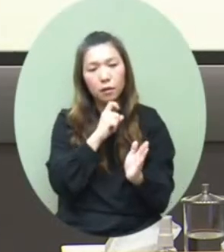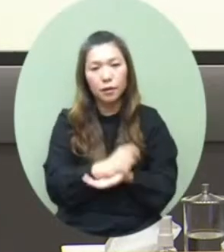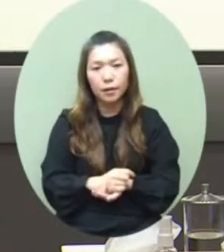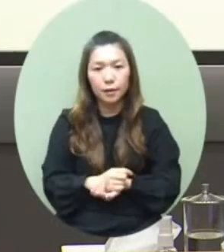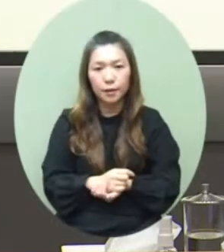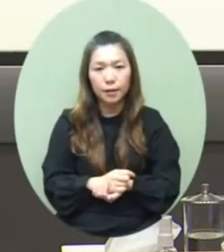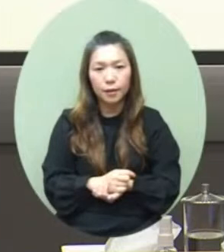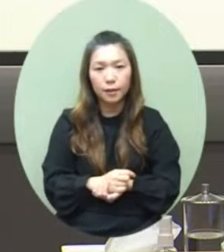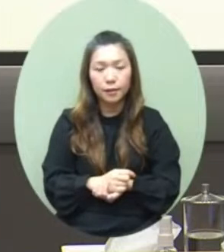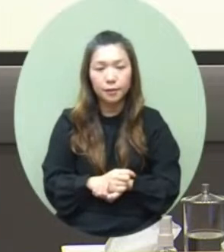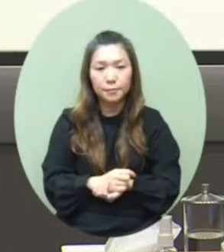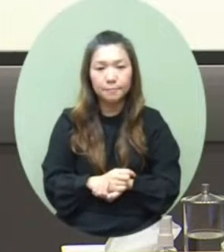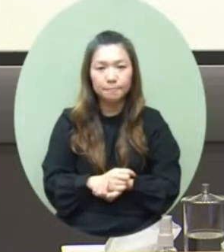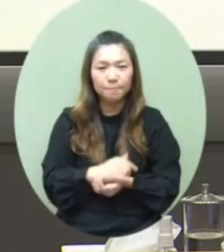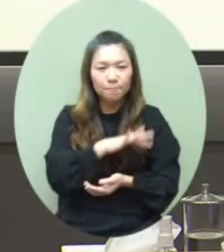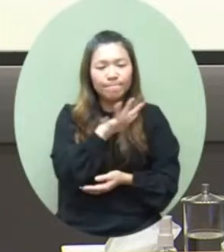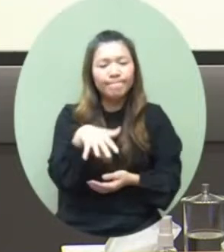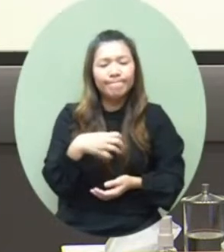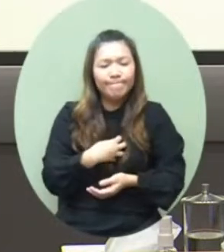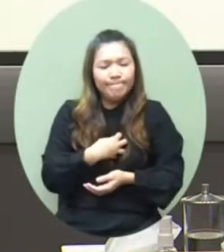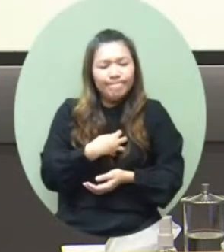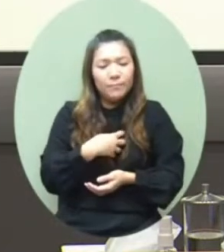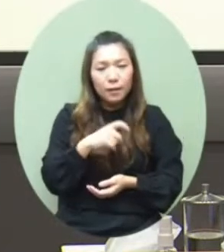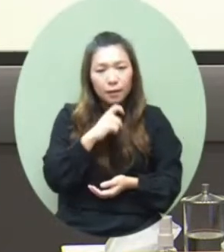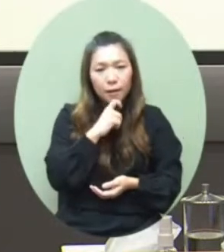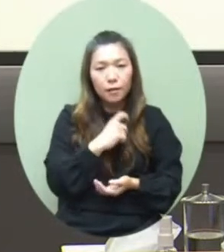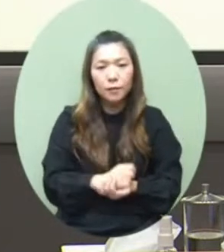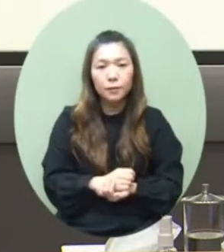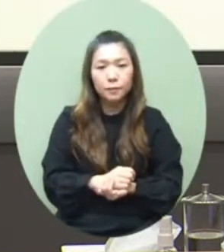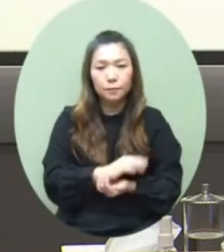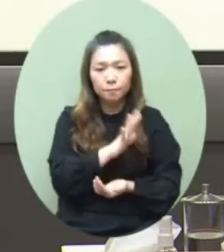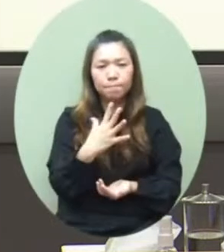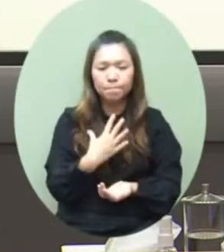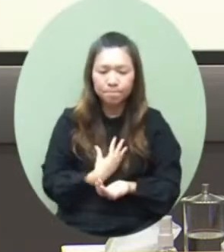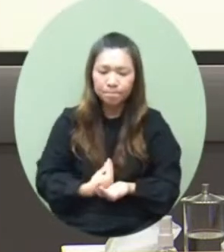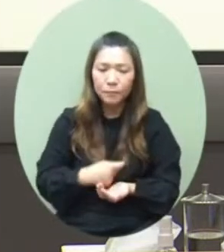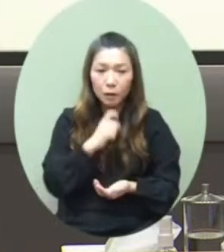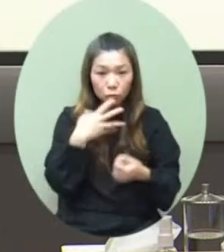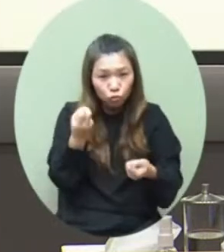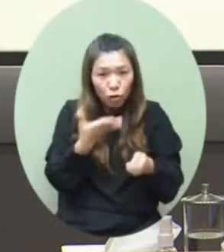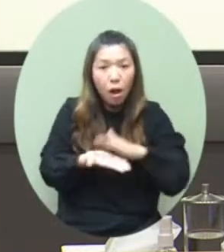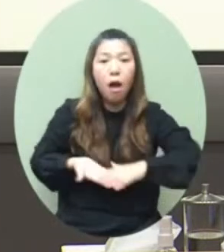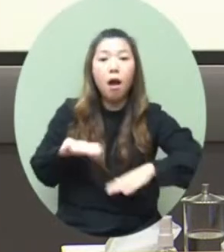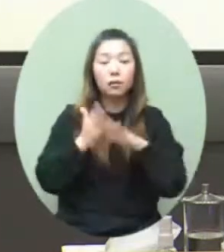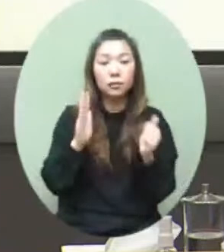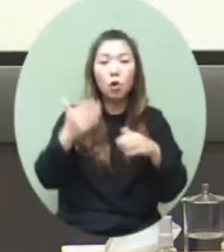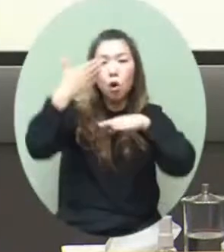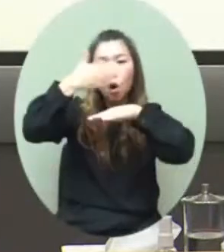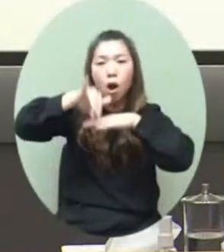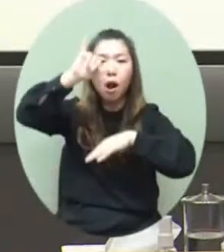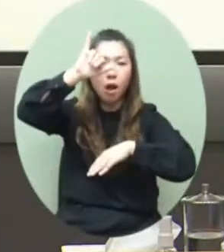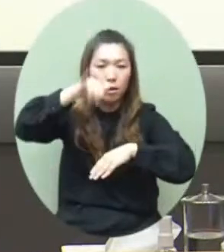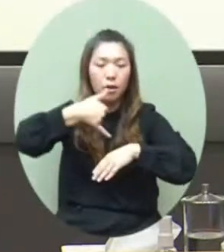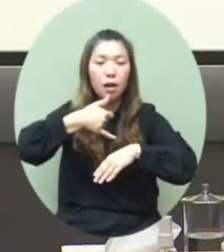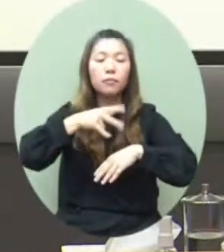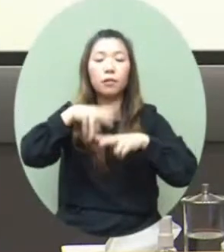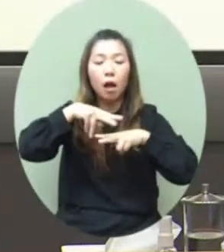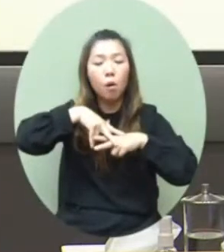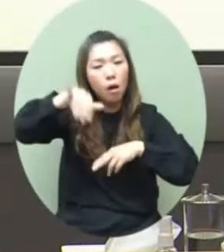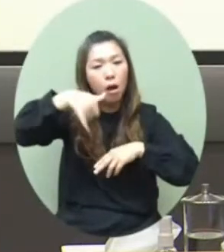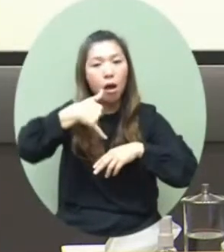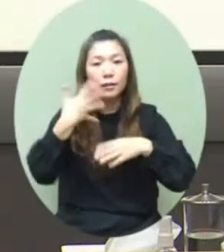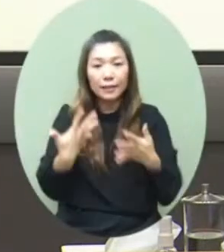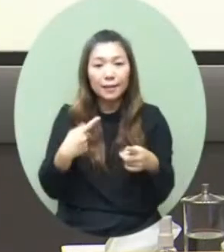and why not having more activities in July? Now, we've had some headwinds in the past